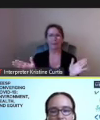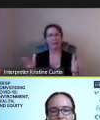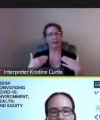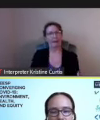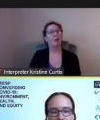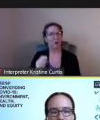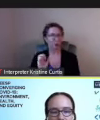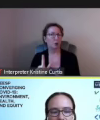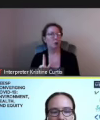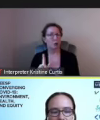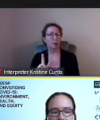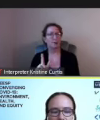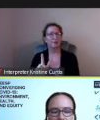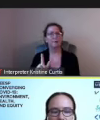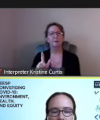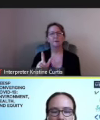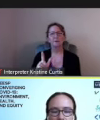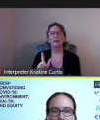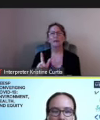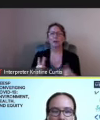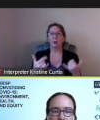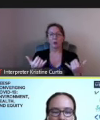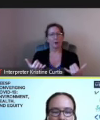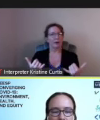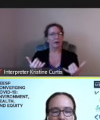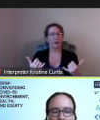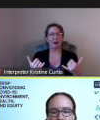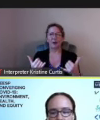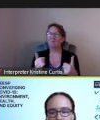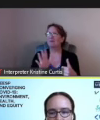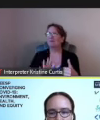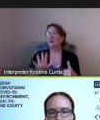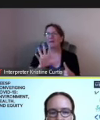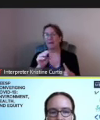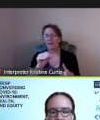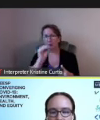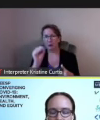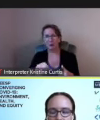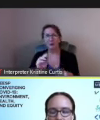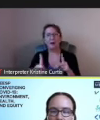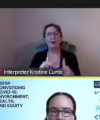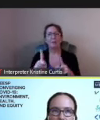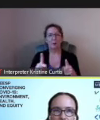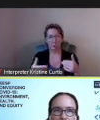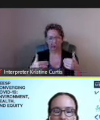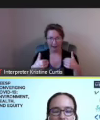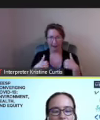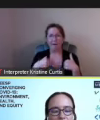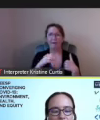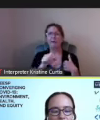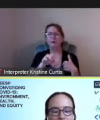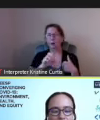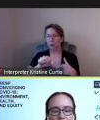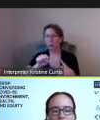wastewater-based epidemiology. So up to over 50% of people shed SARS-CoV-2 in their feces, whether they're symptomatic